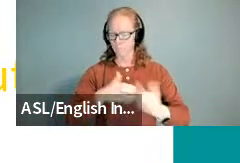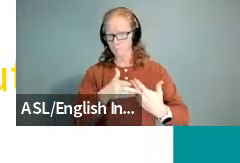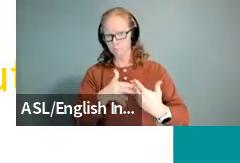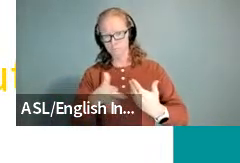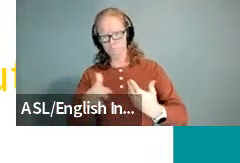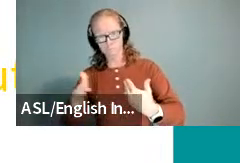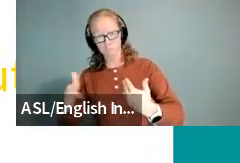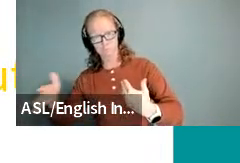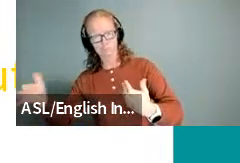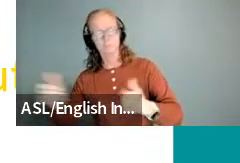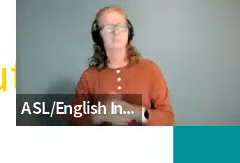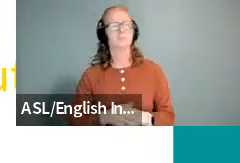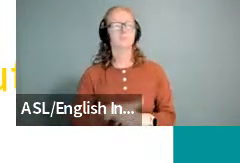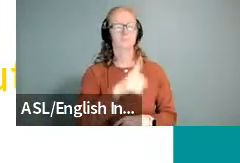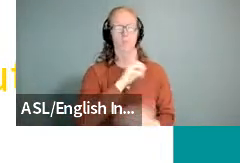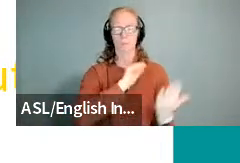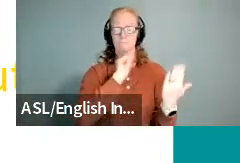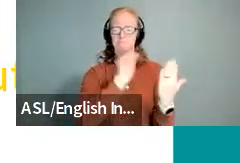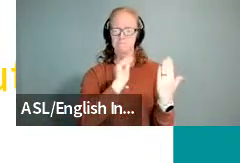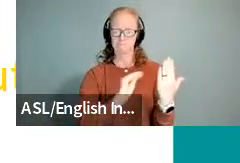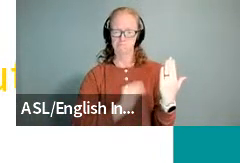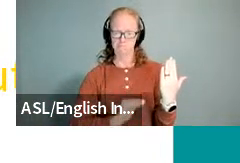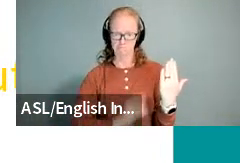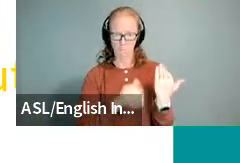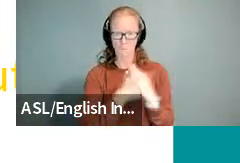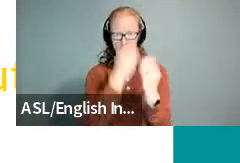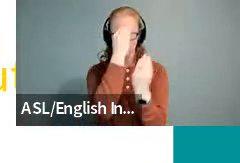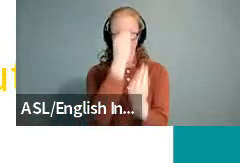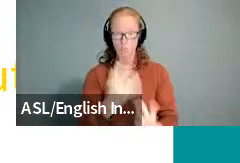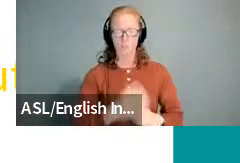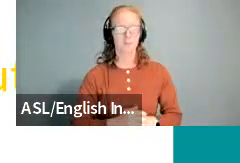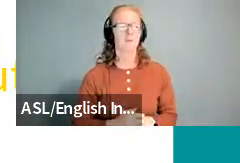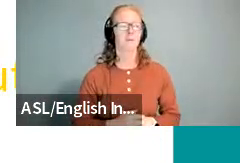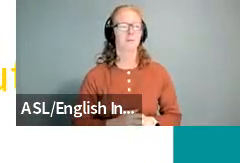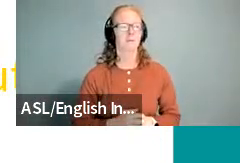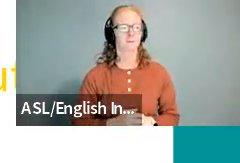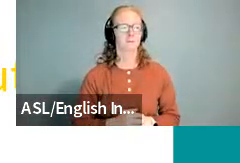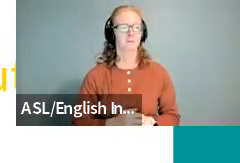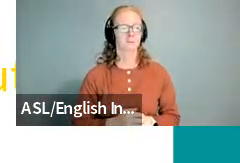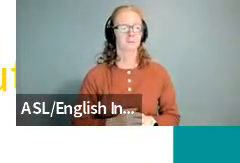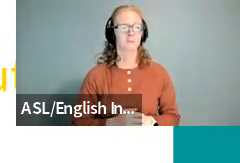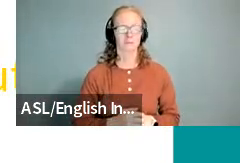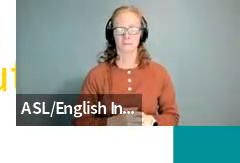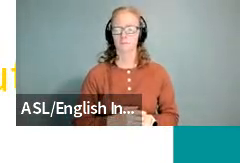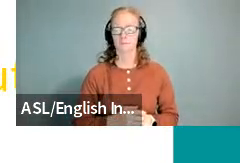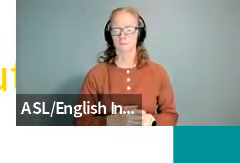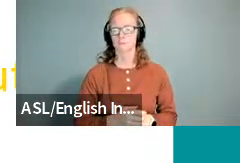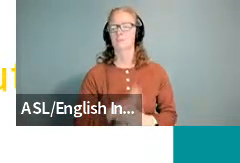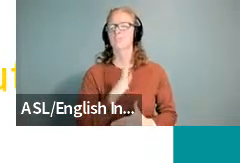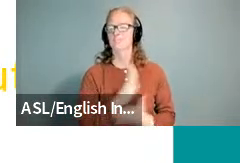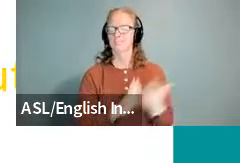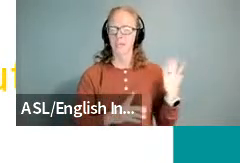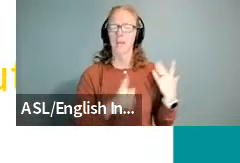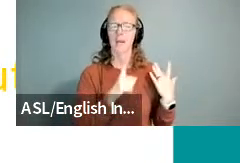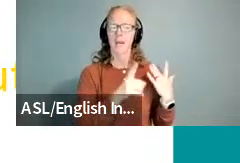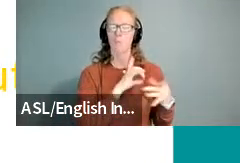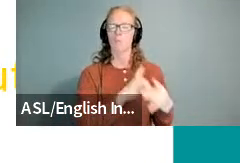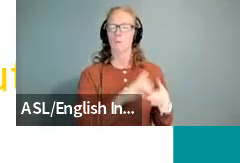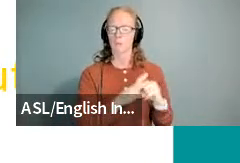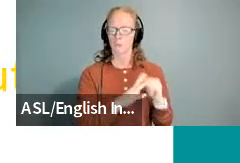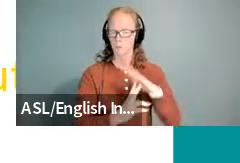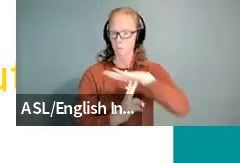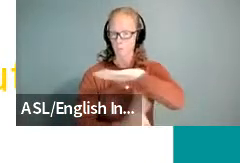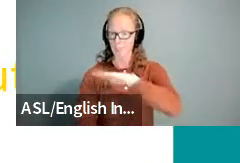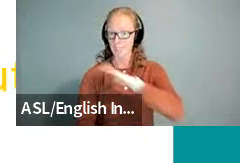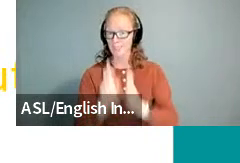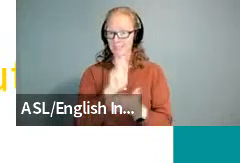And so we collected that survey data, and overarching programmatic elements were around the bridge design. You